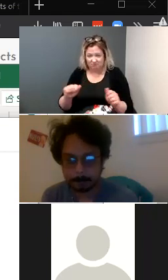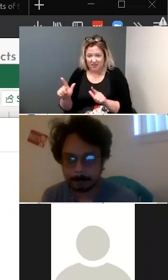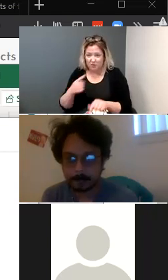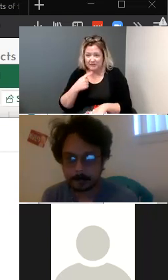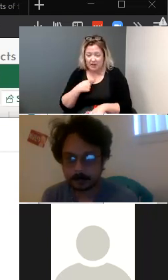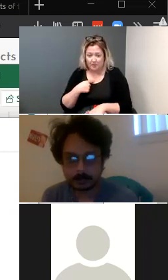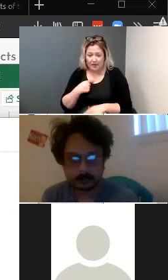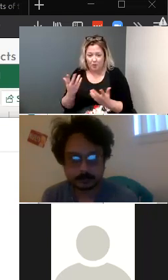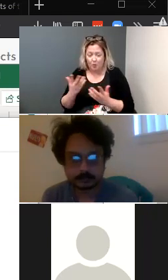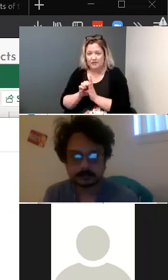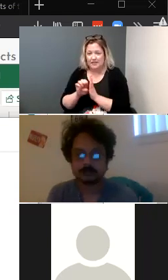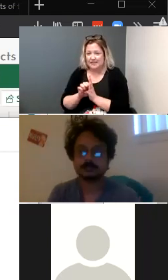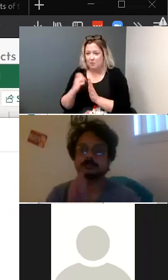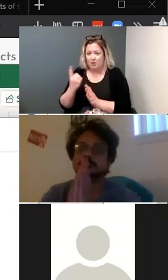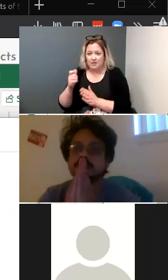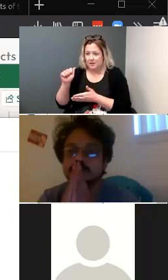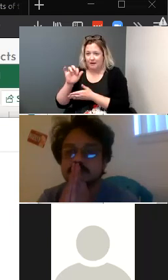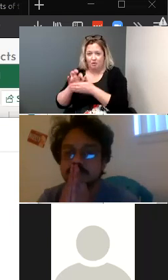complexity?